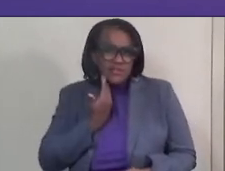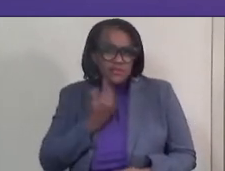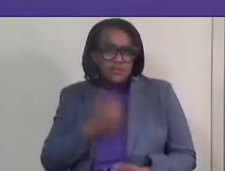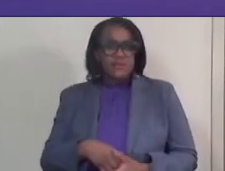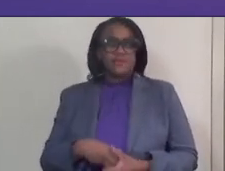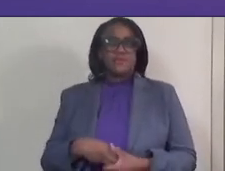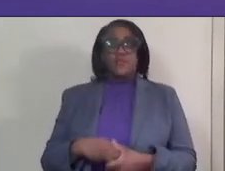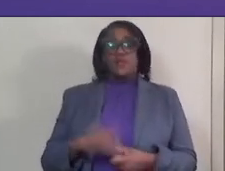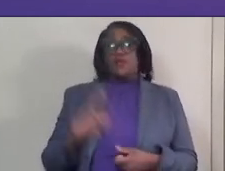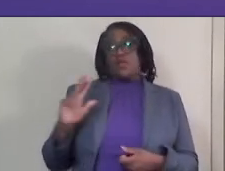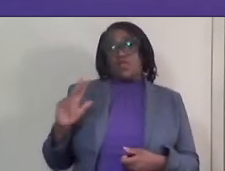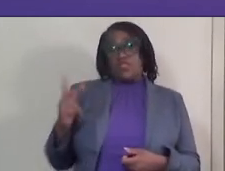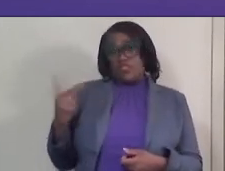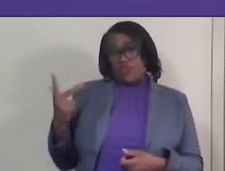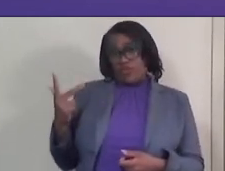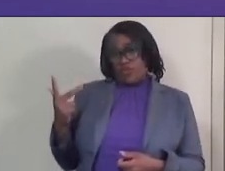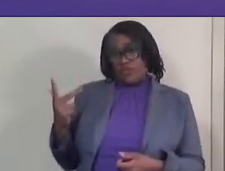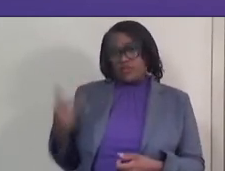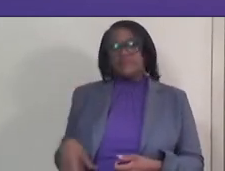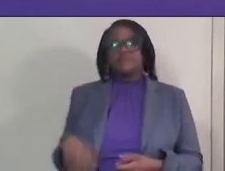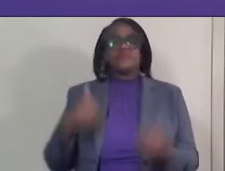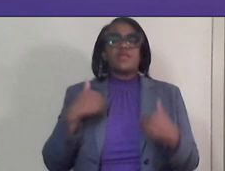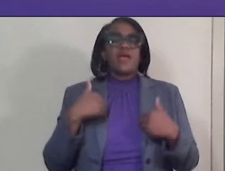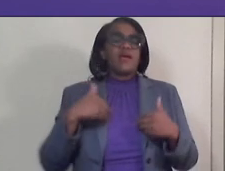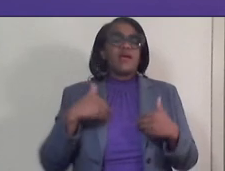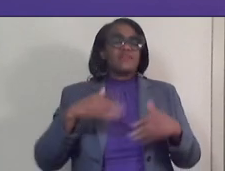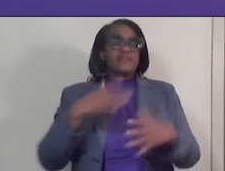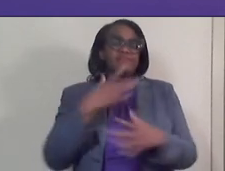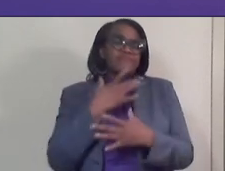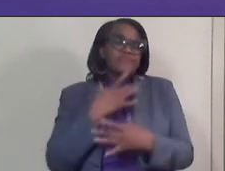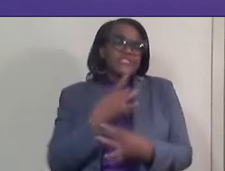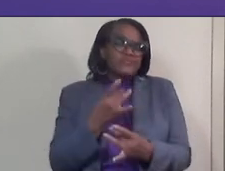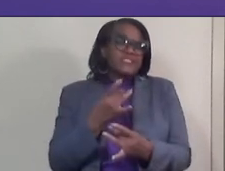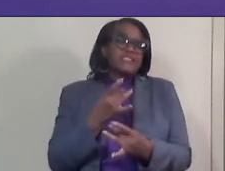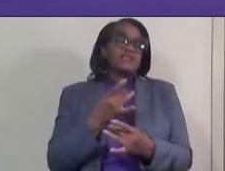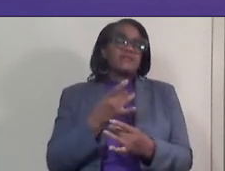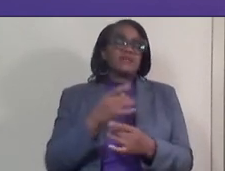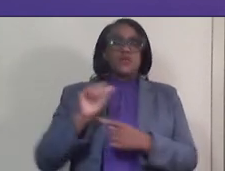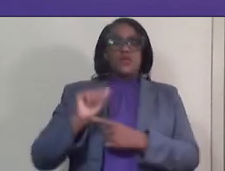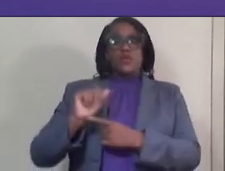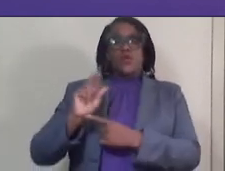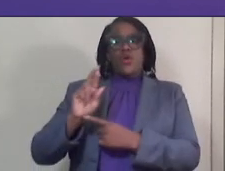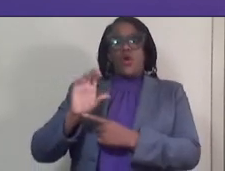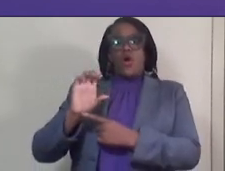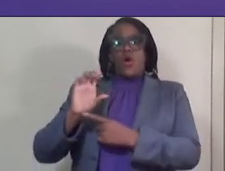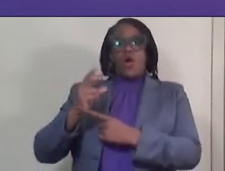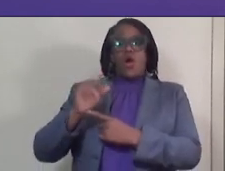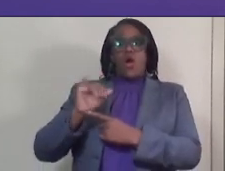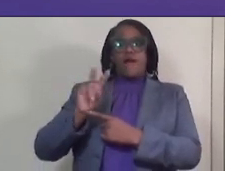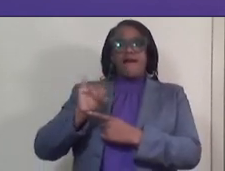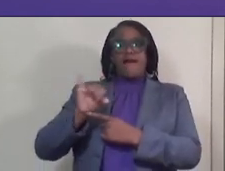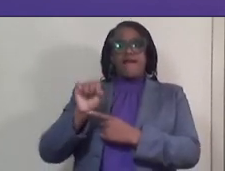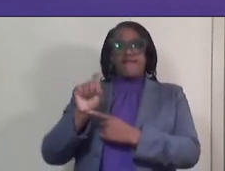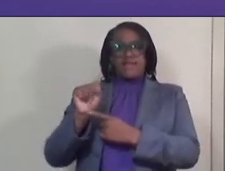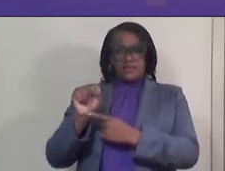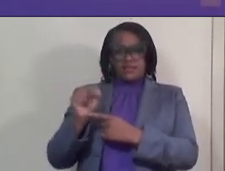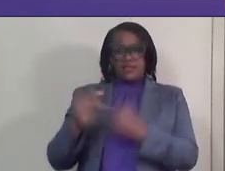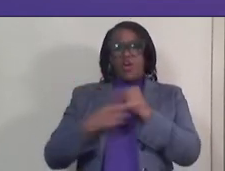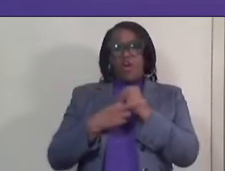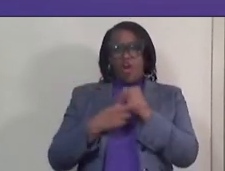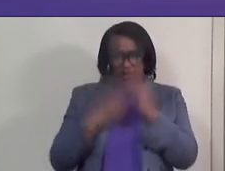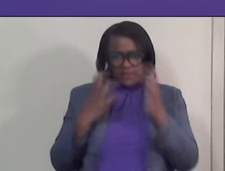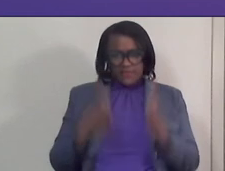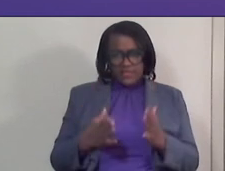third is a really interesting entry, which is archivists who have collaborated in the Philadelphia